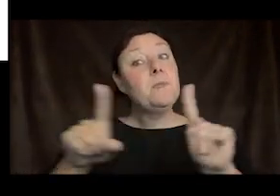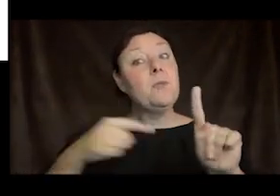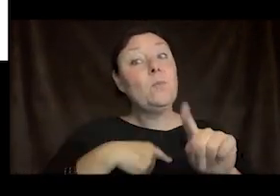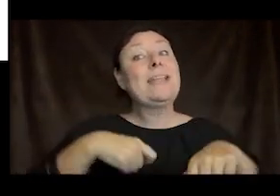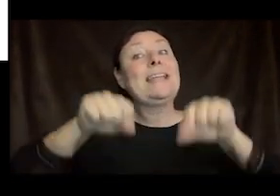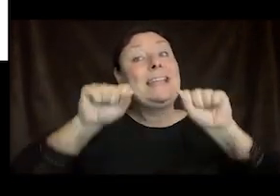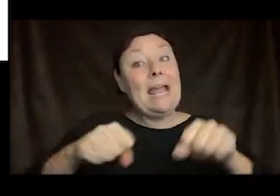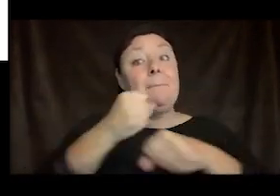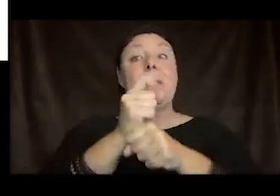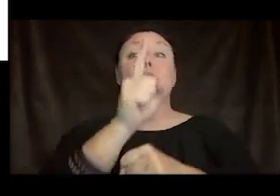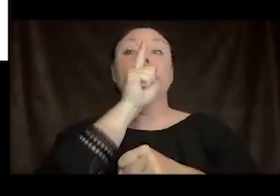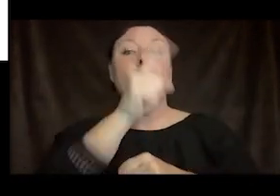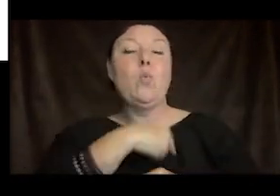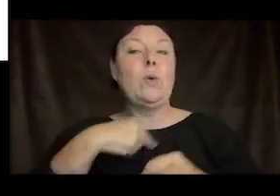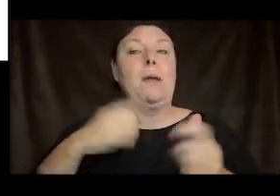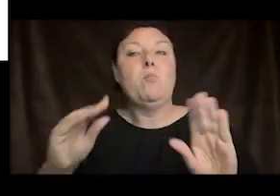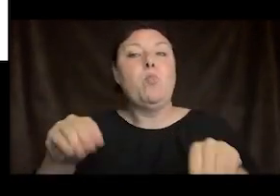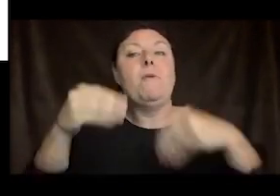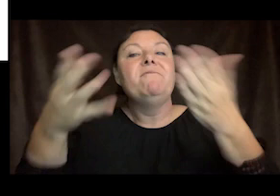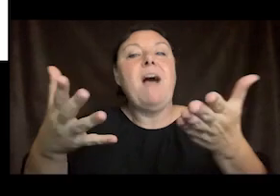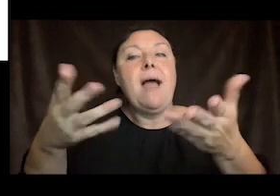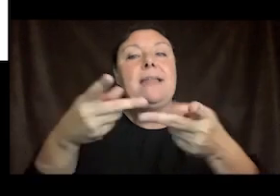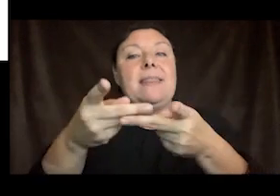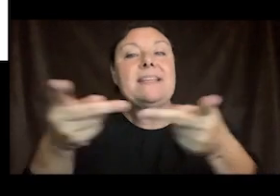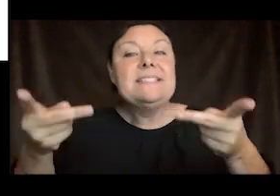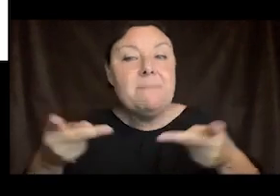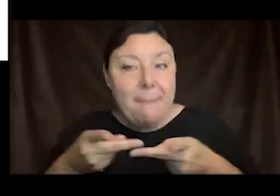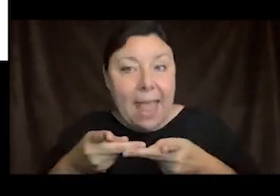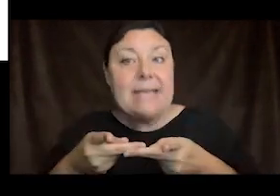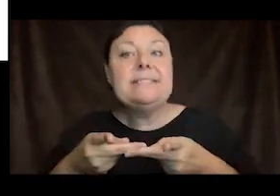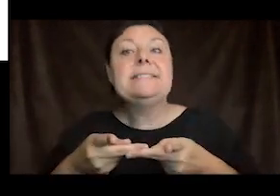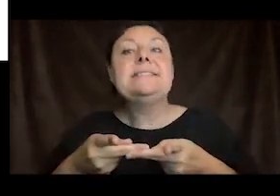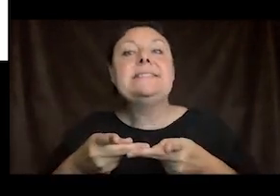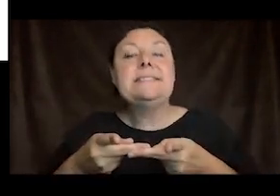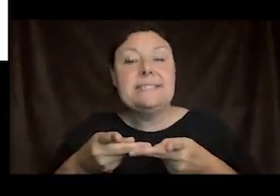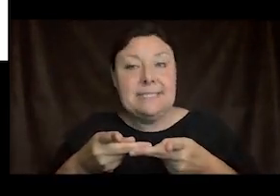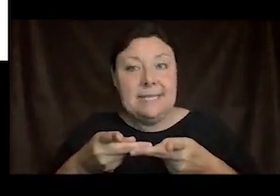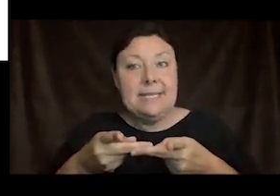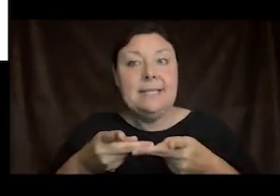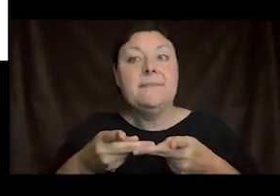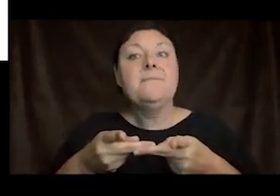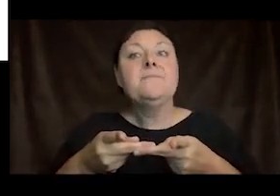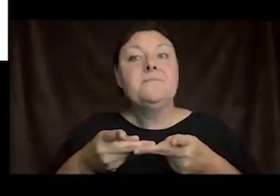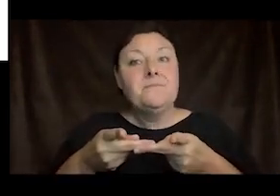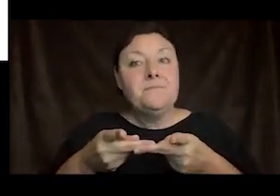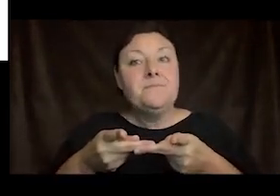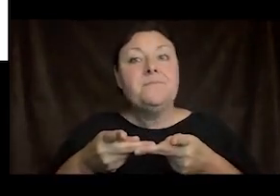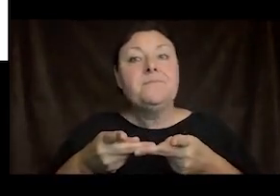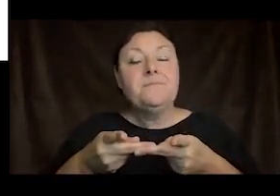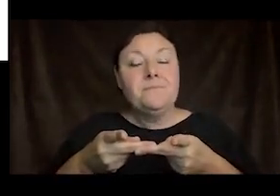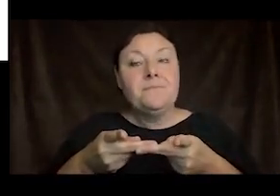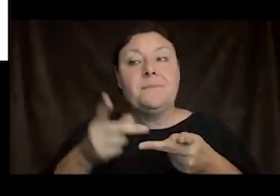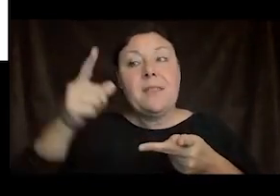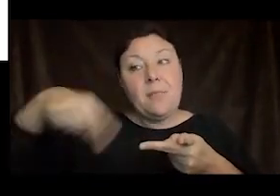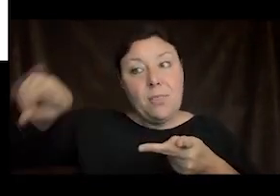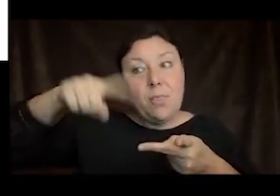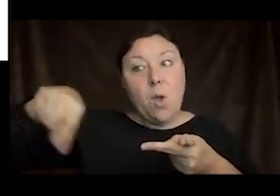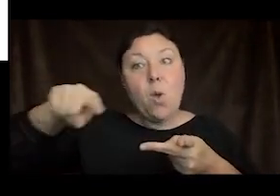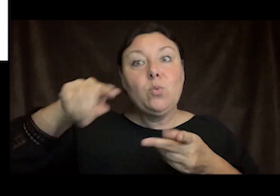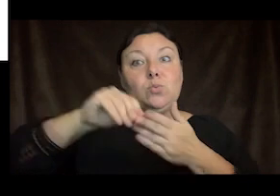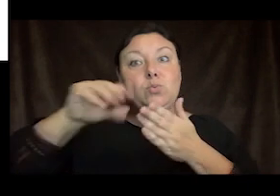of is that we've provided the space to facilitate that if they leave